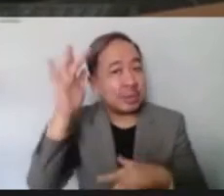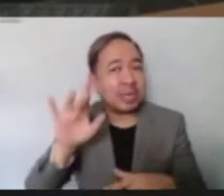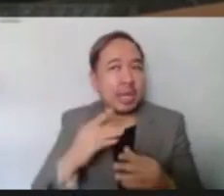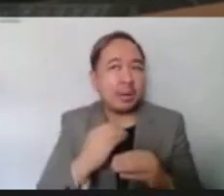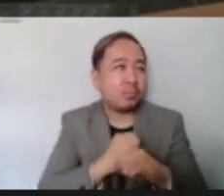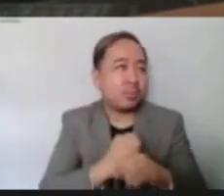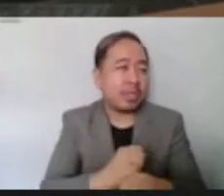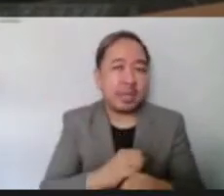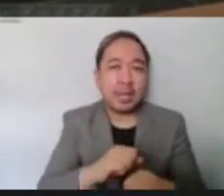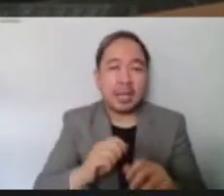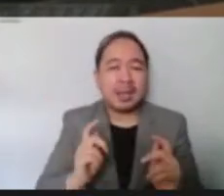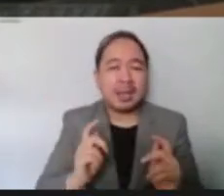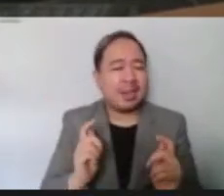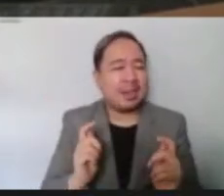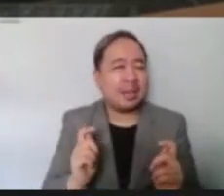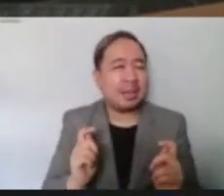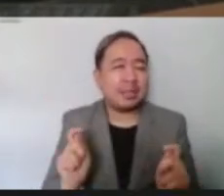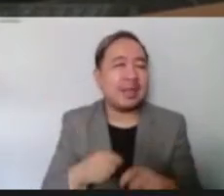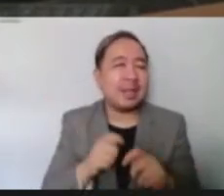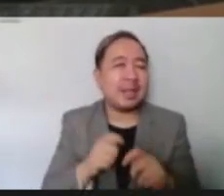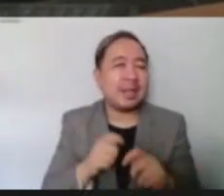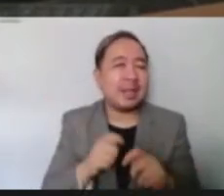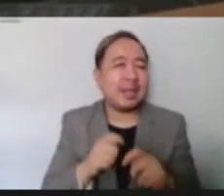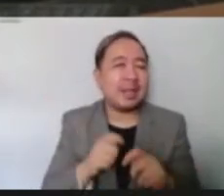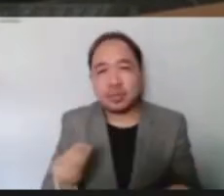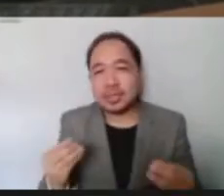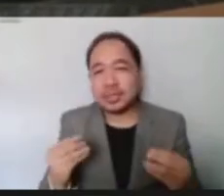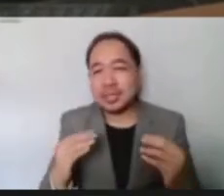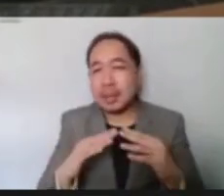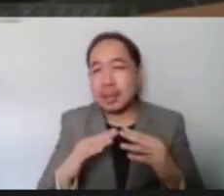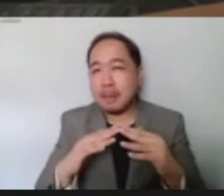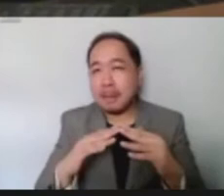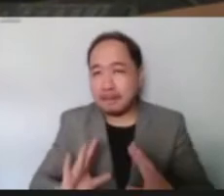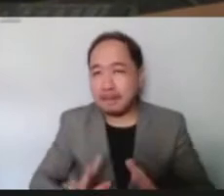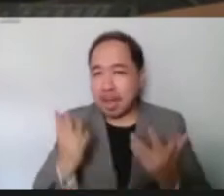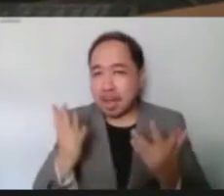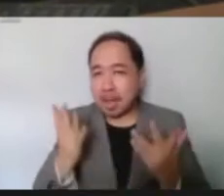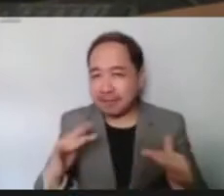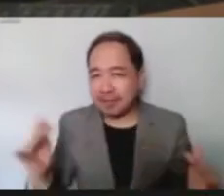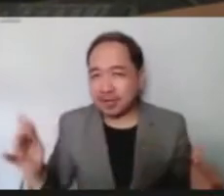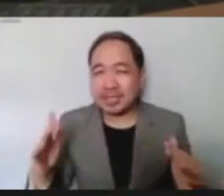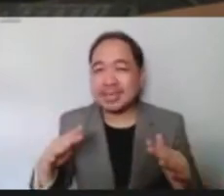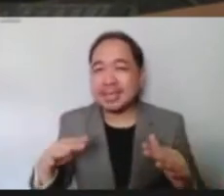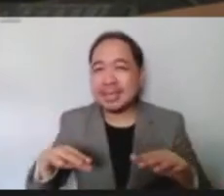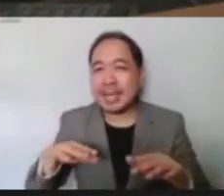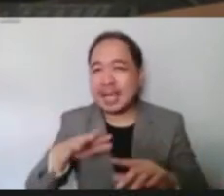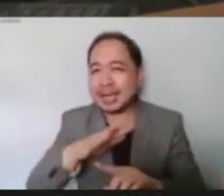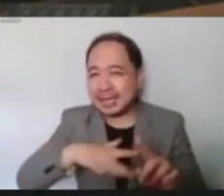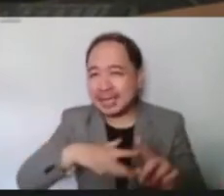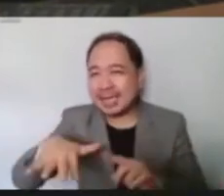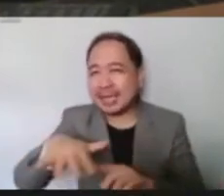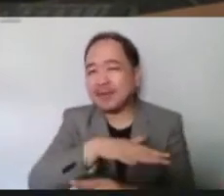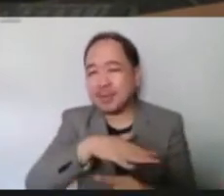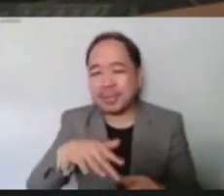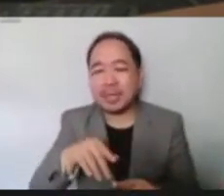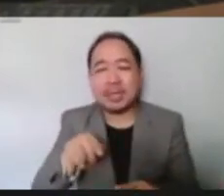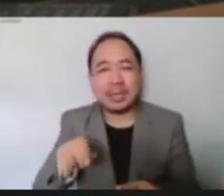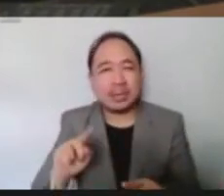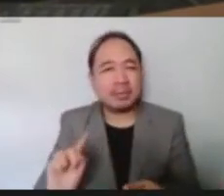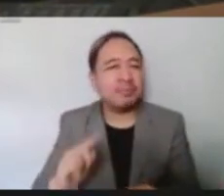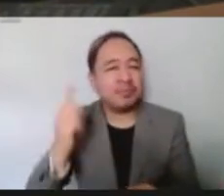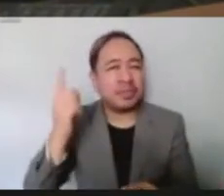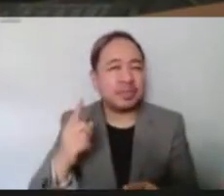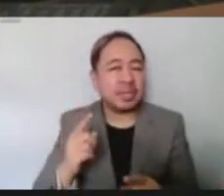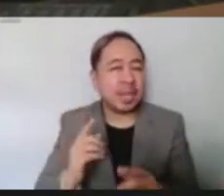biodiversity ecosystem and our planet in India's land and territories because it is one of the fundamental human